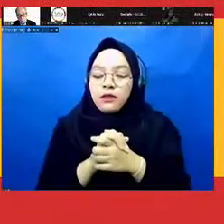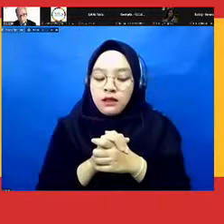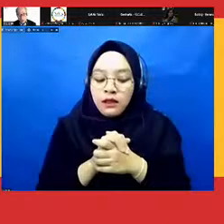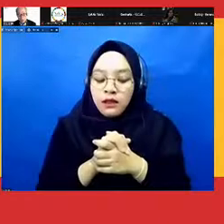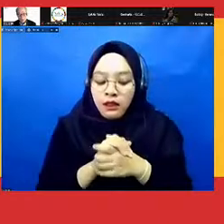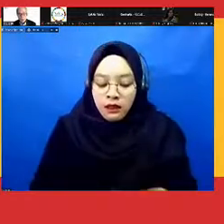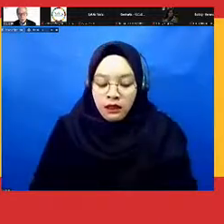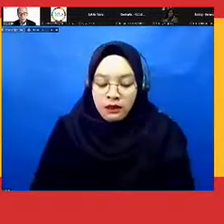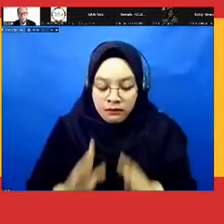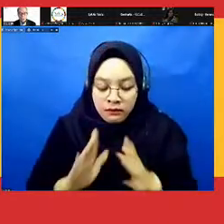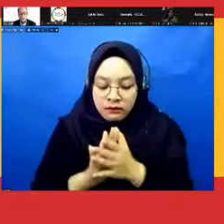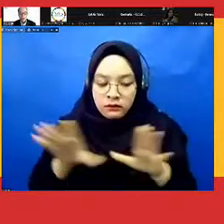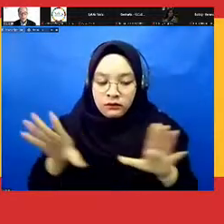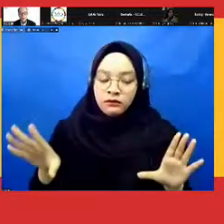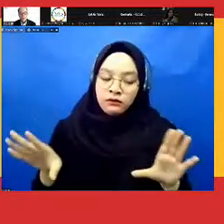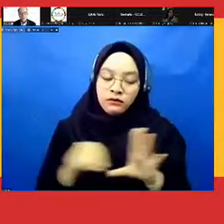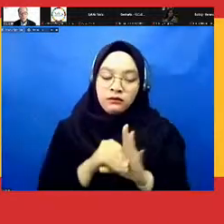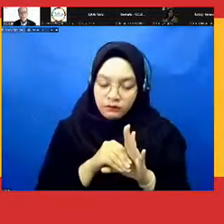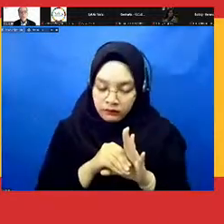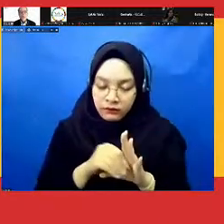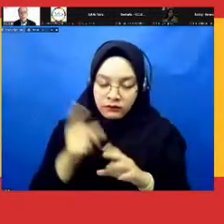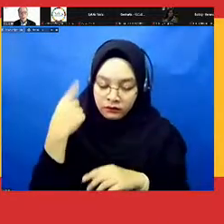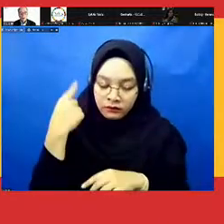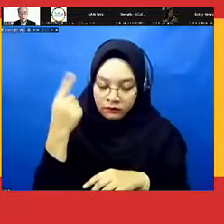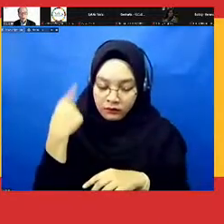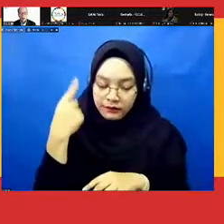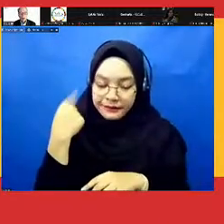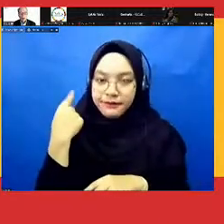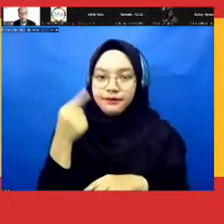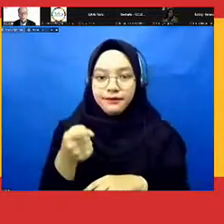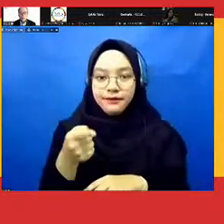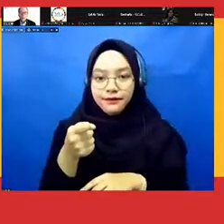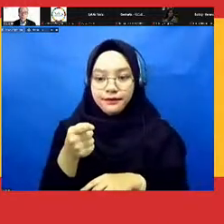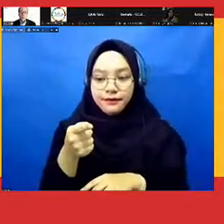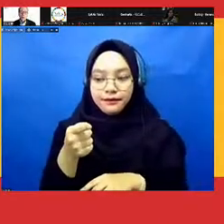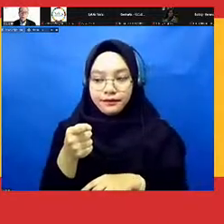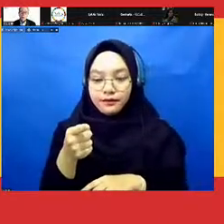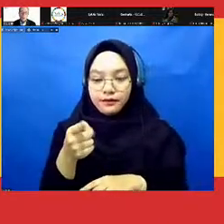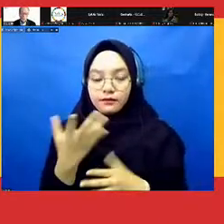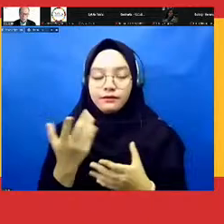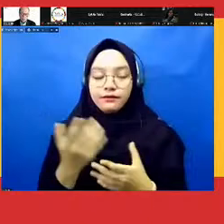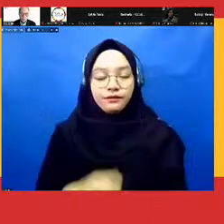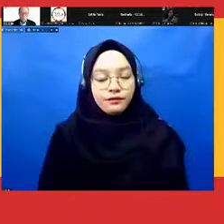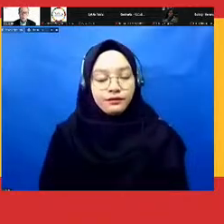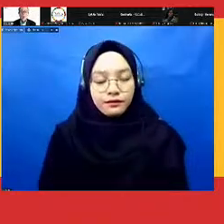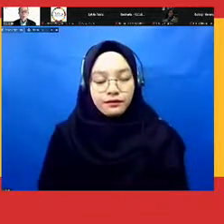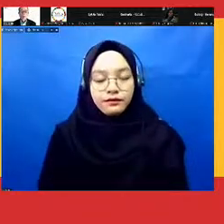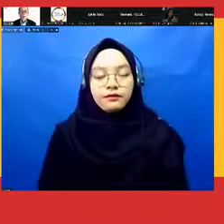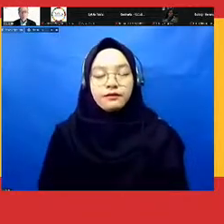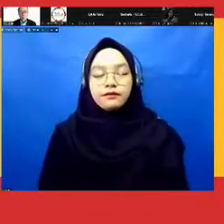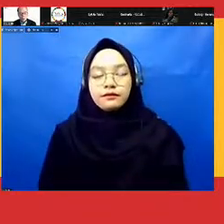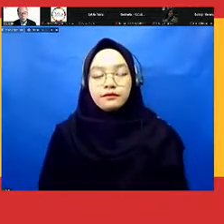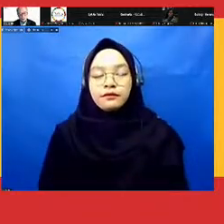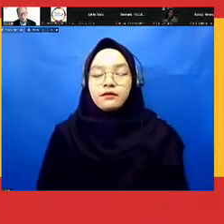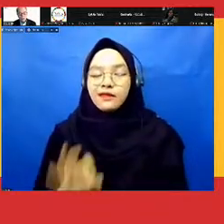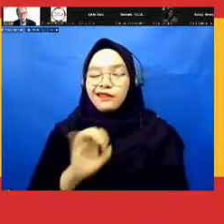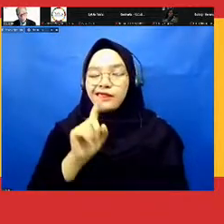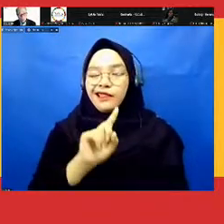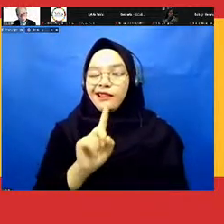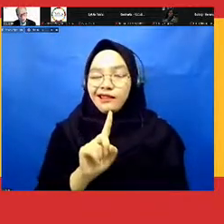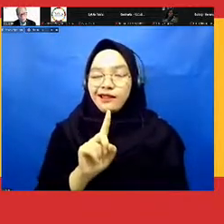government, they are not trained well how to collaborate with